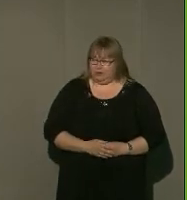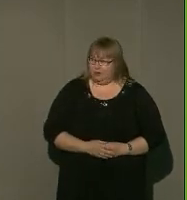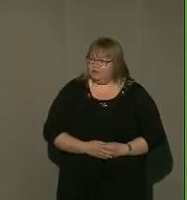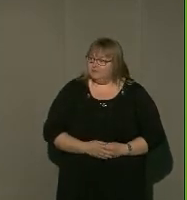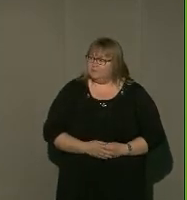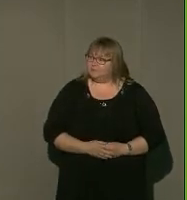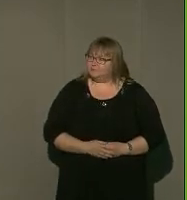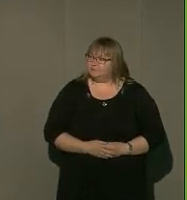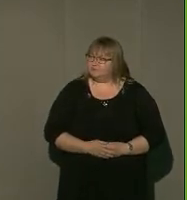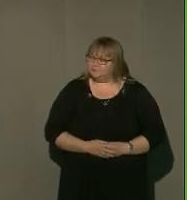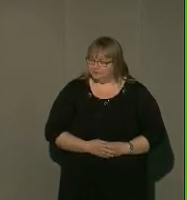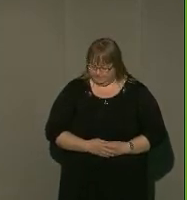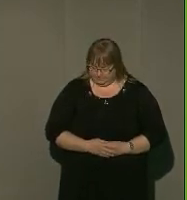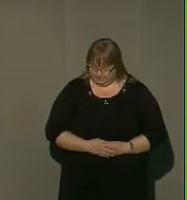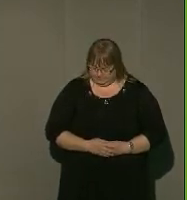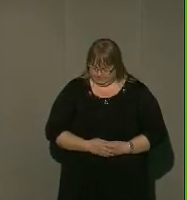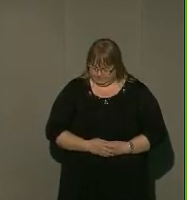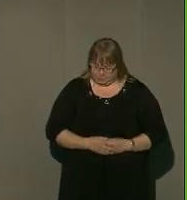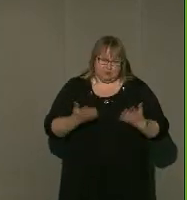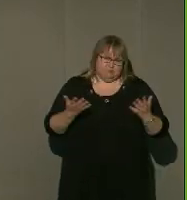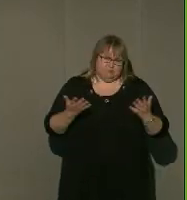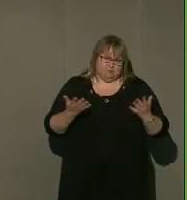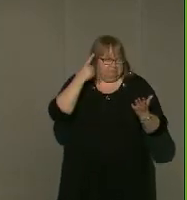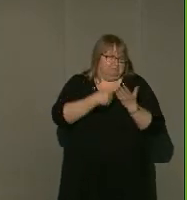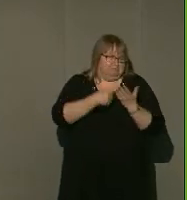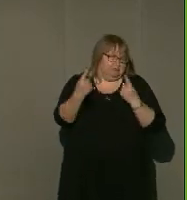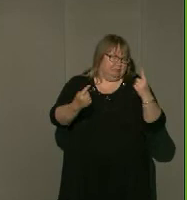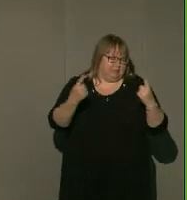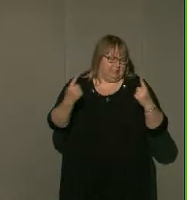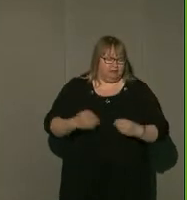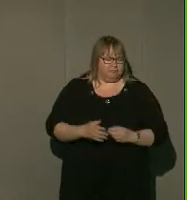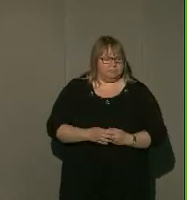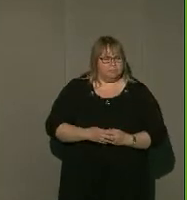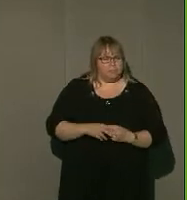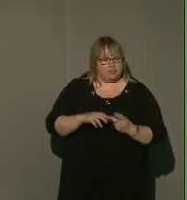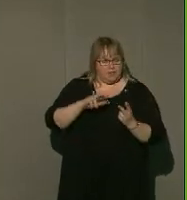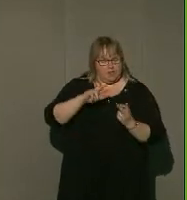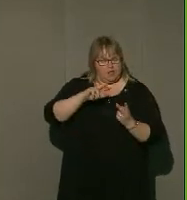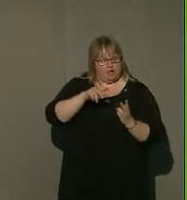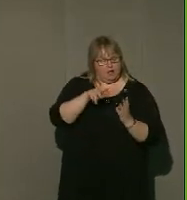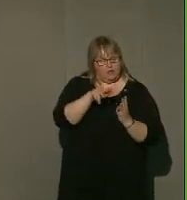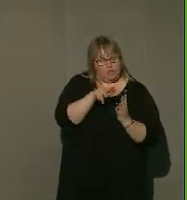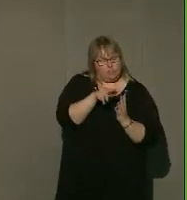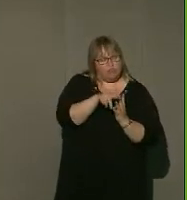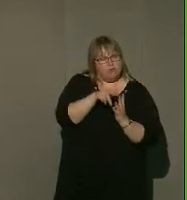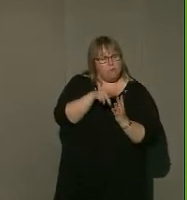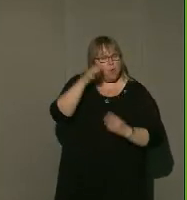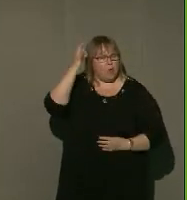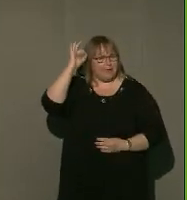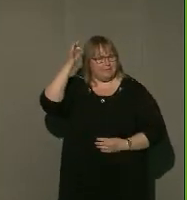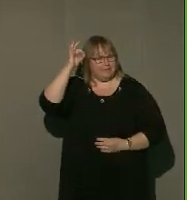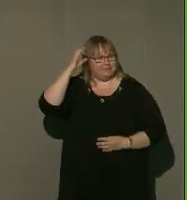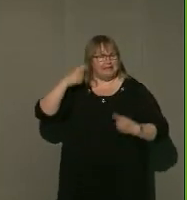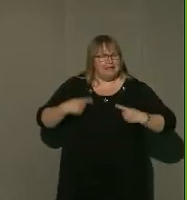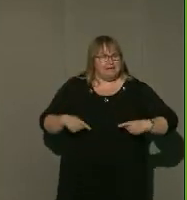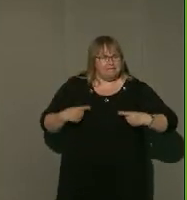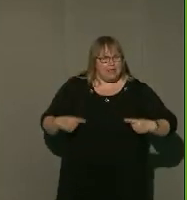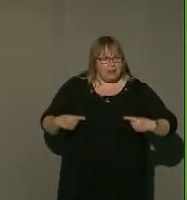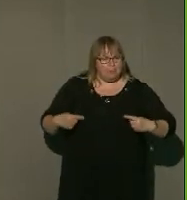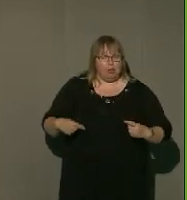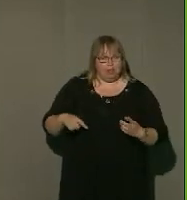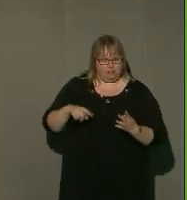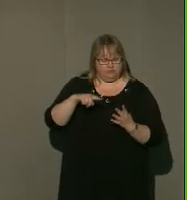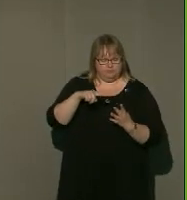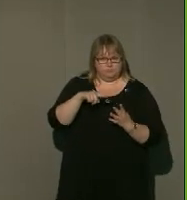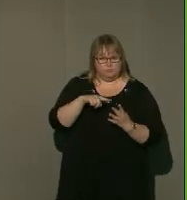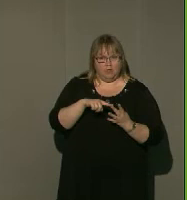You can probably all read it for yourselves, but the other three committees that have got spaces on them, for committees elected